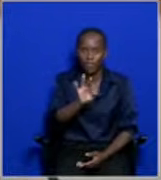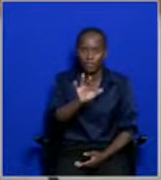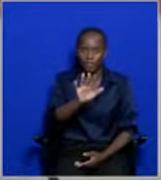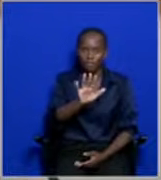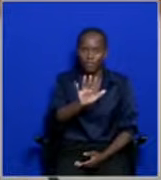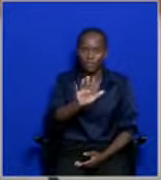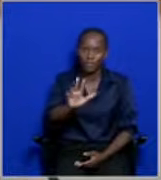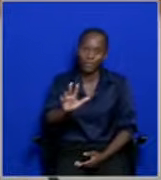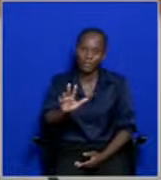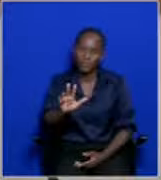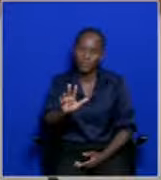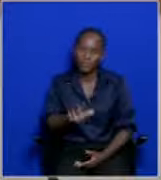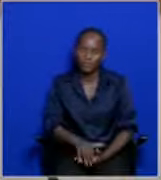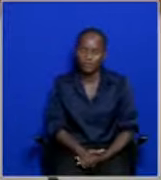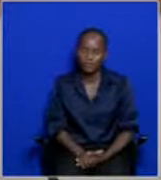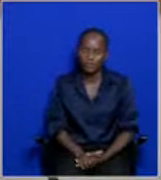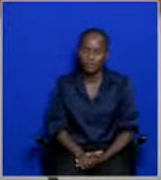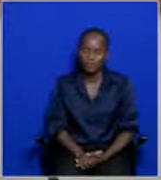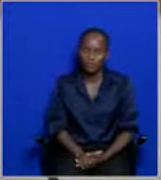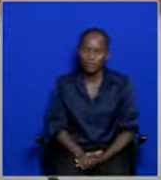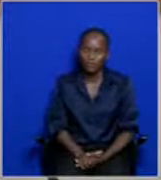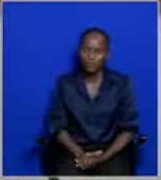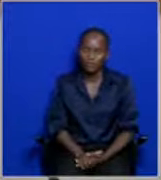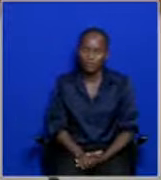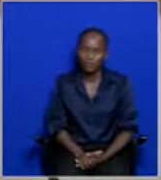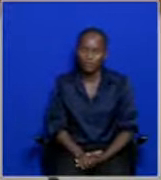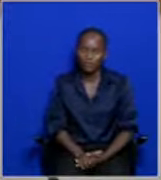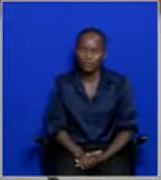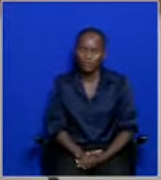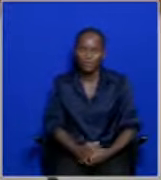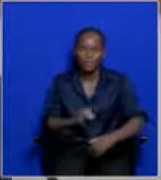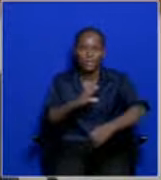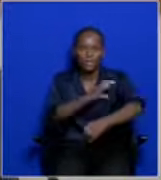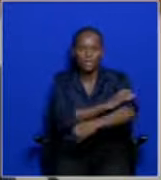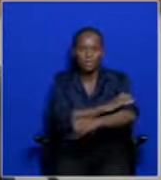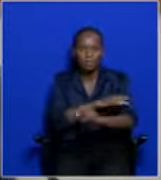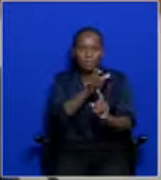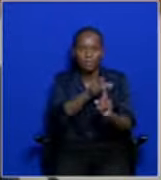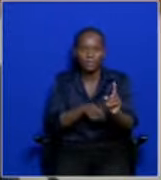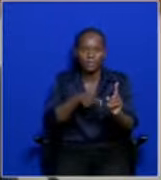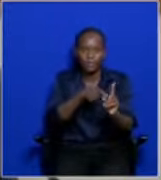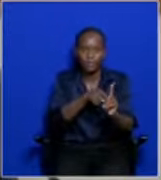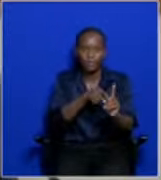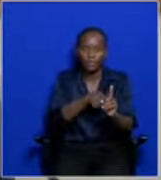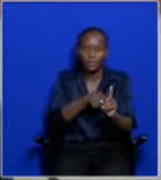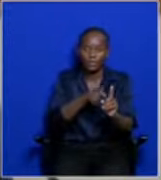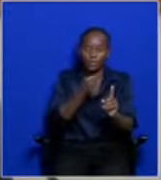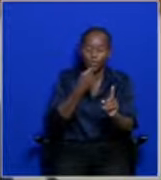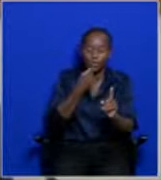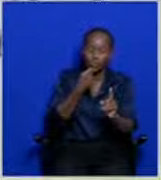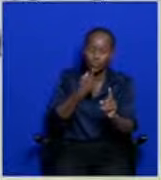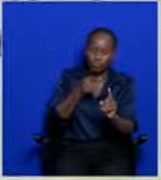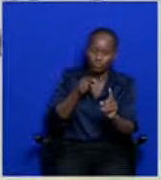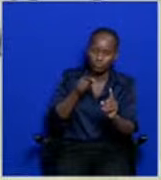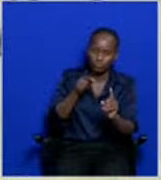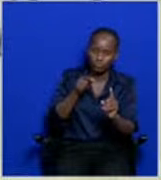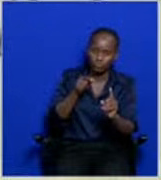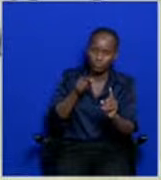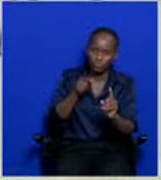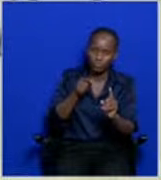the captain who undertook this analysis, the analysis of this, the evidence,